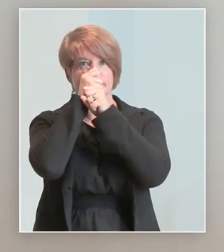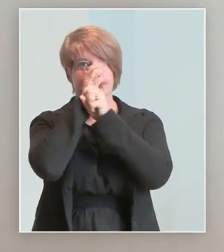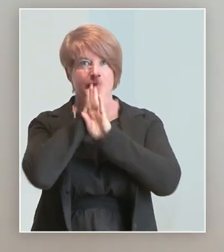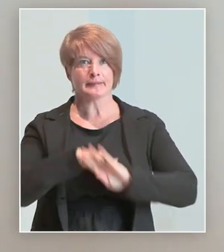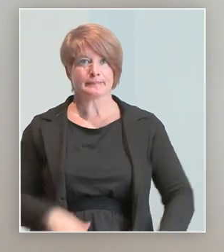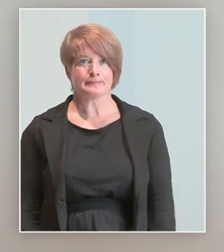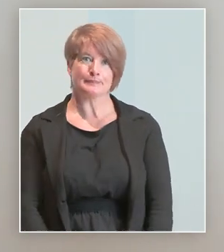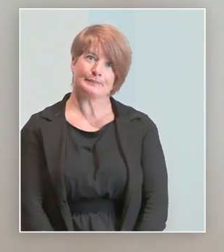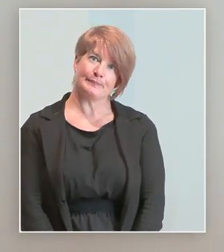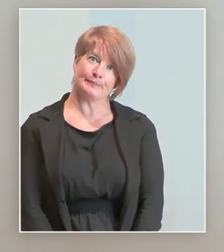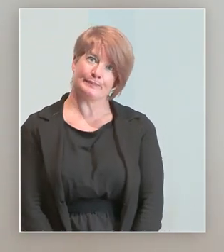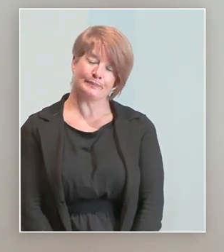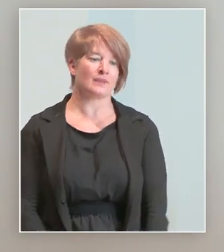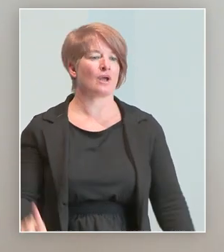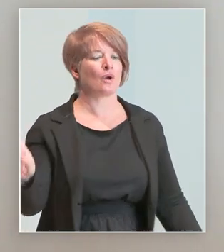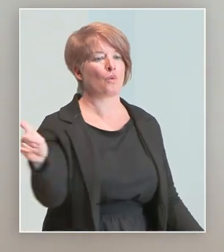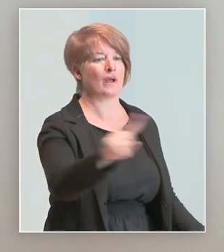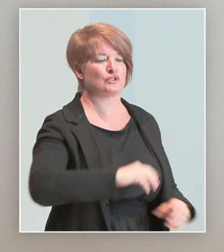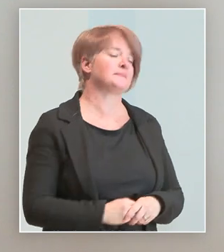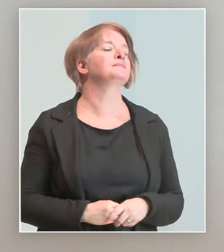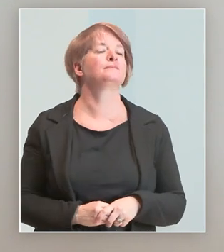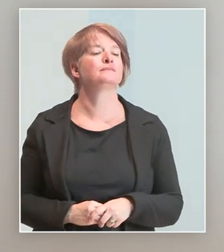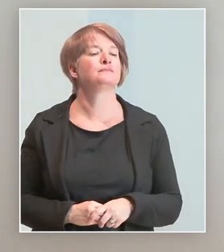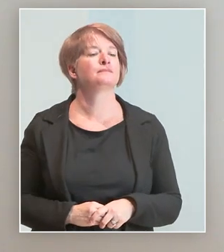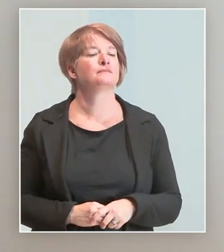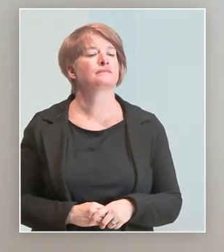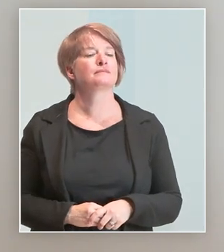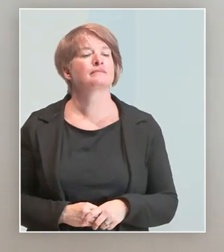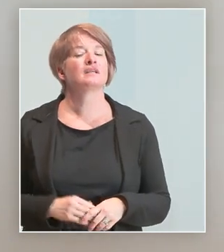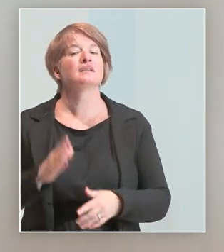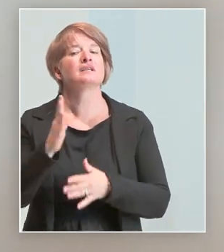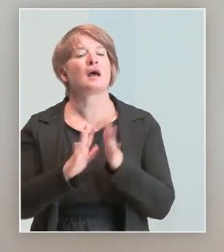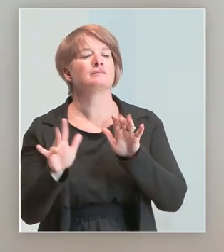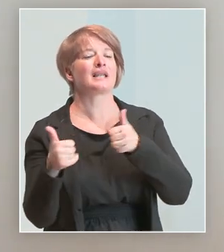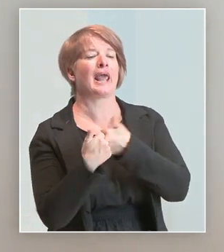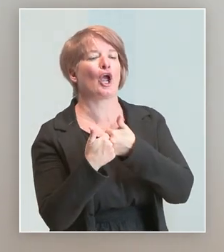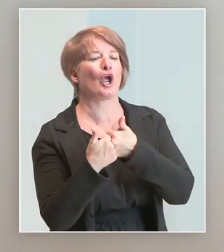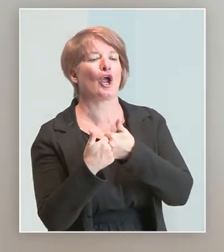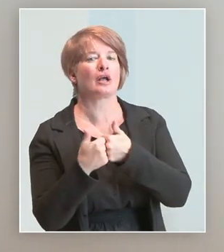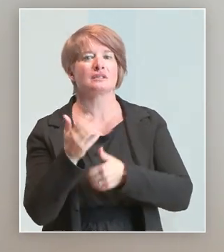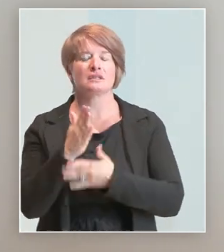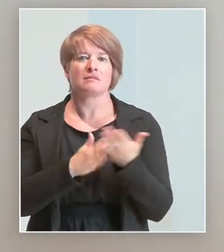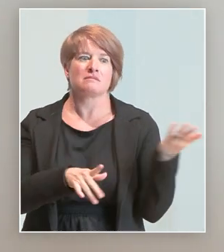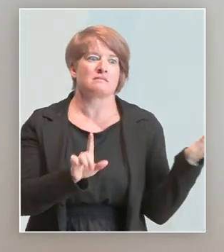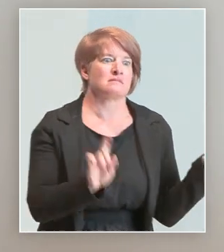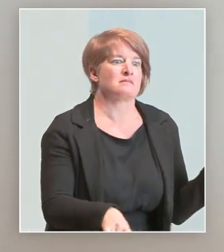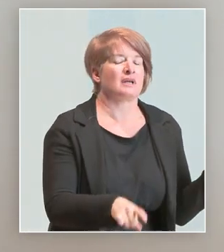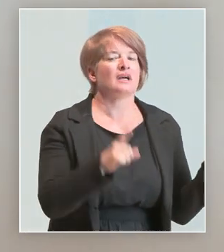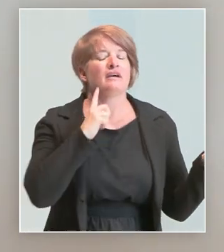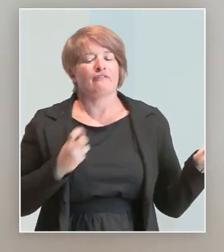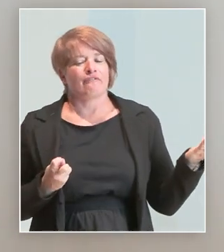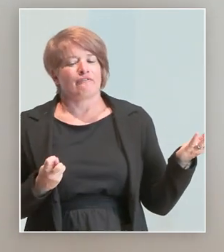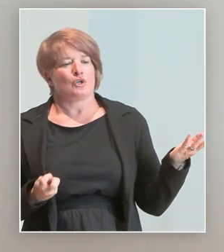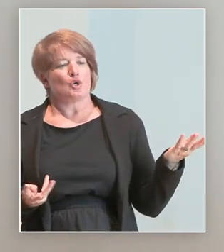Silence? Question. What relies on a dare to some, an imperative to others, and for very